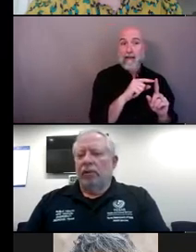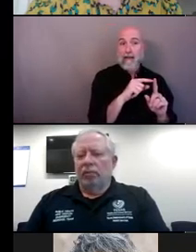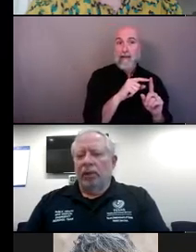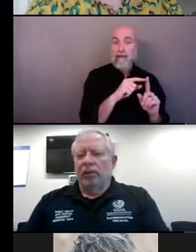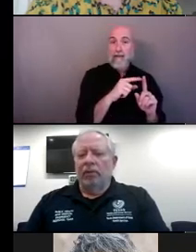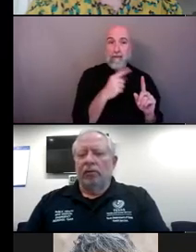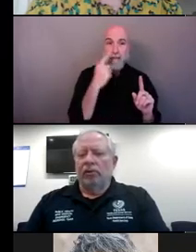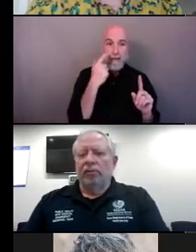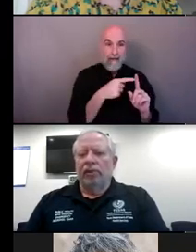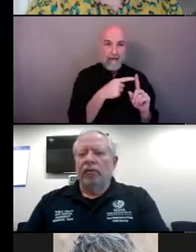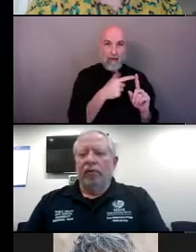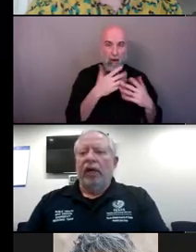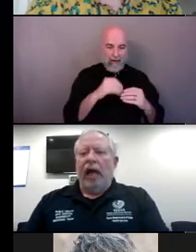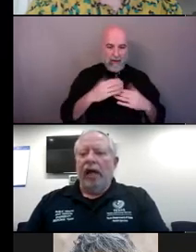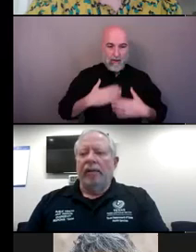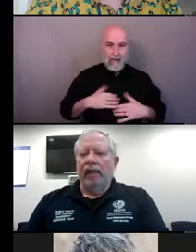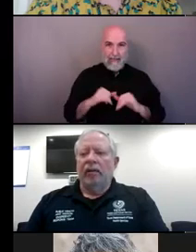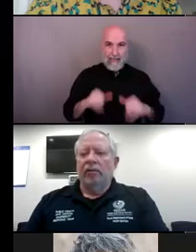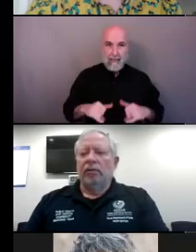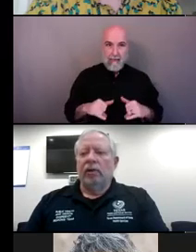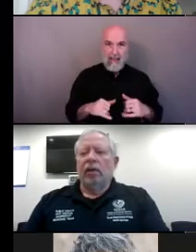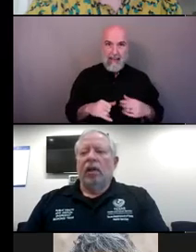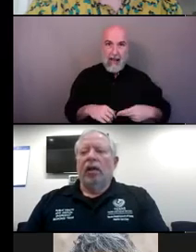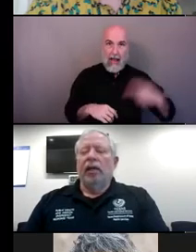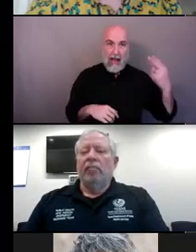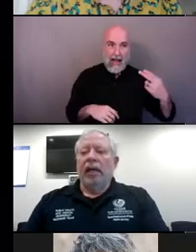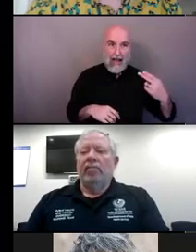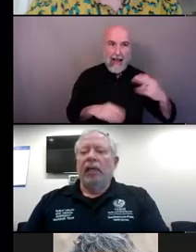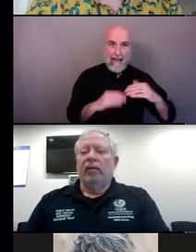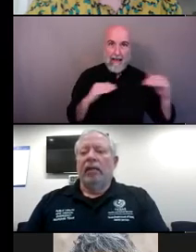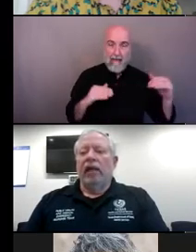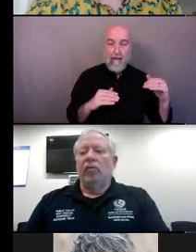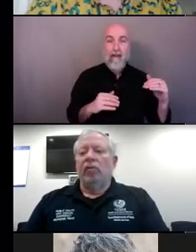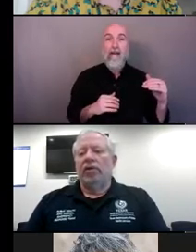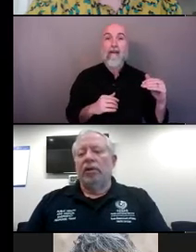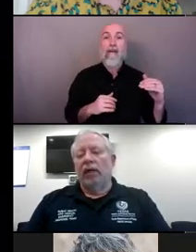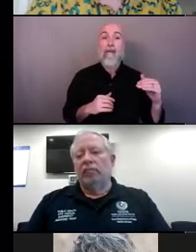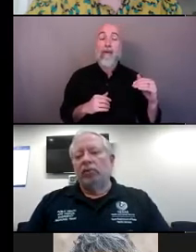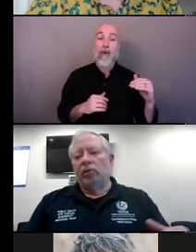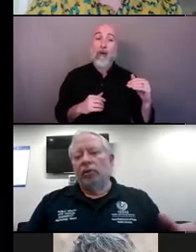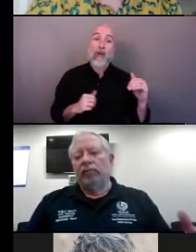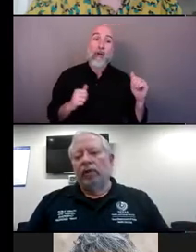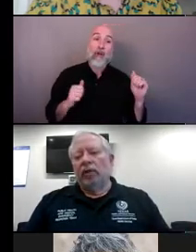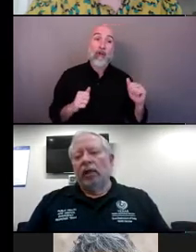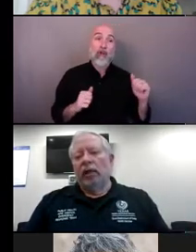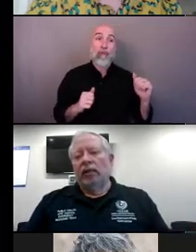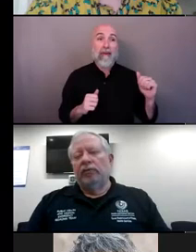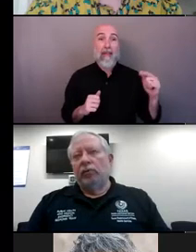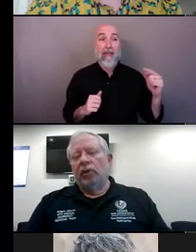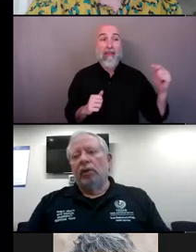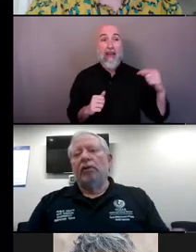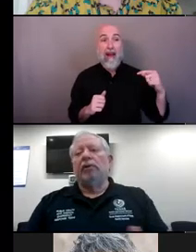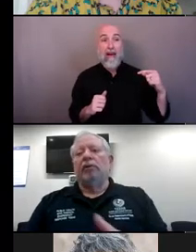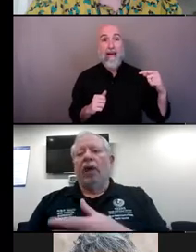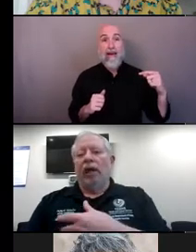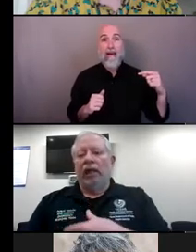because they're present in your system in very high amounts, it may be that they would if you